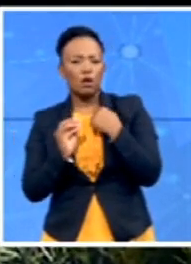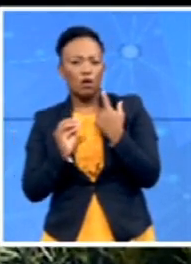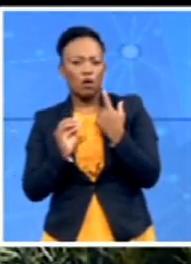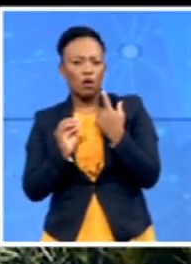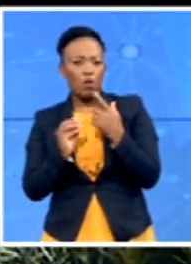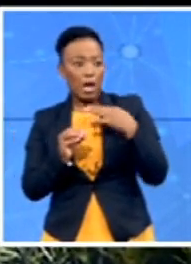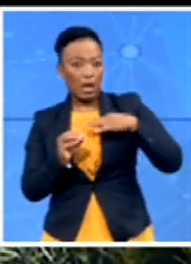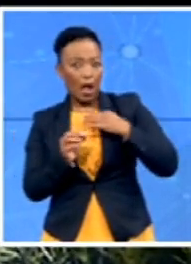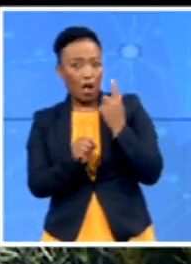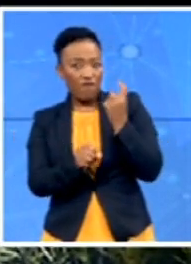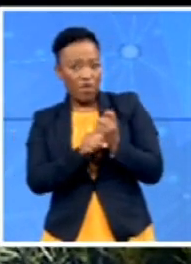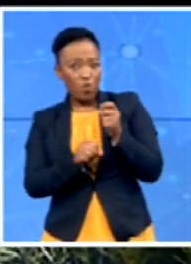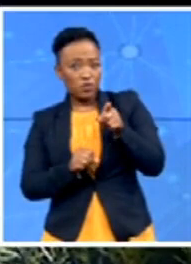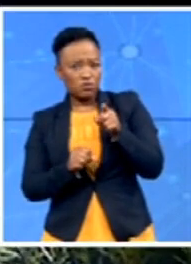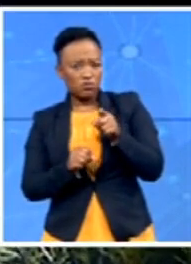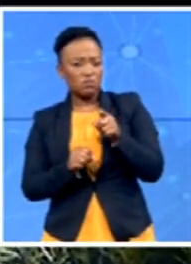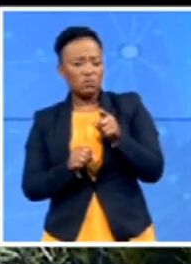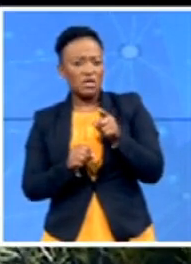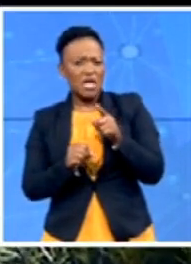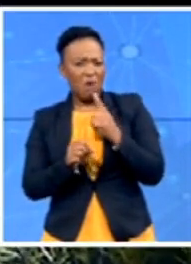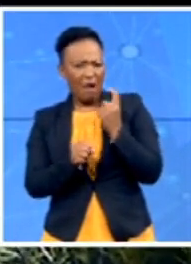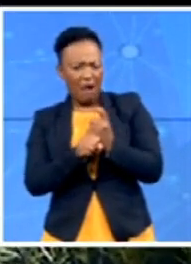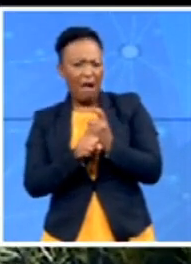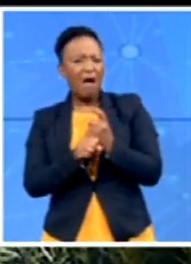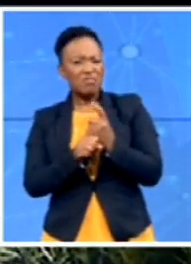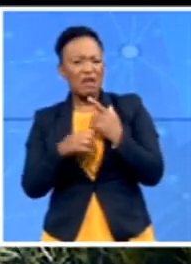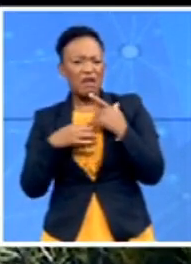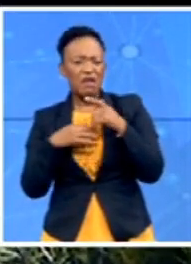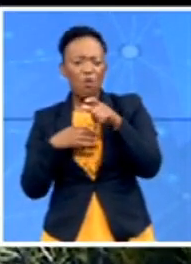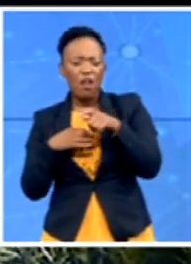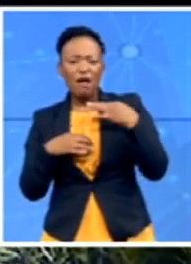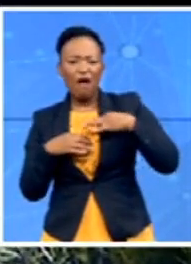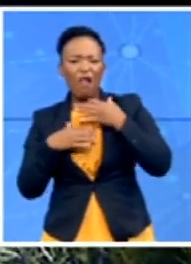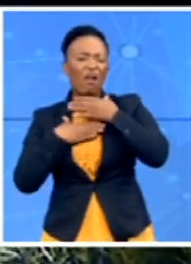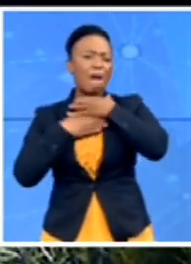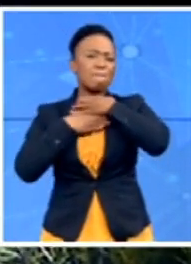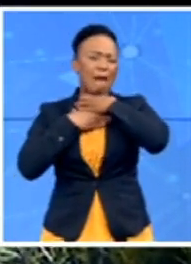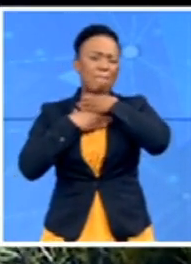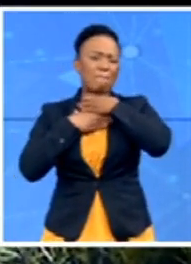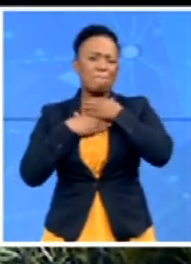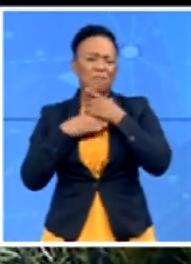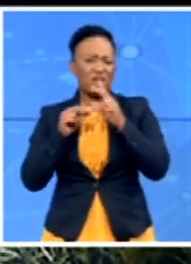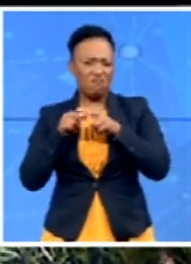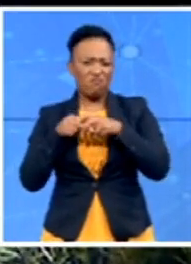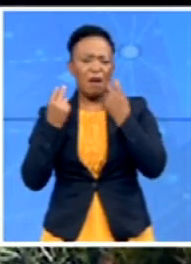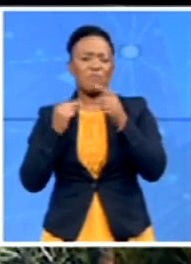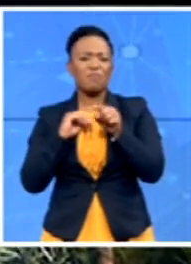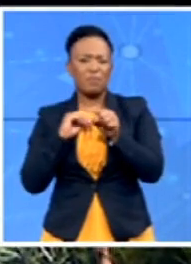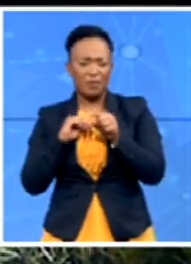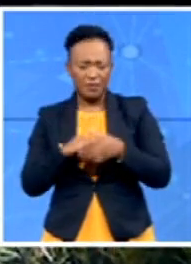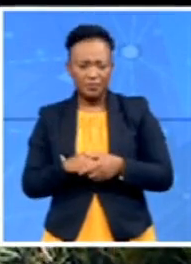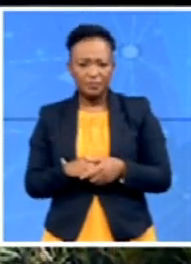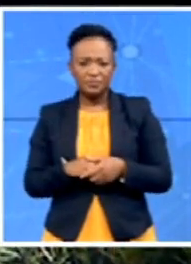will then strangle them and also rape them. Some of them, he has also taken their valuables by